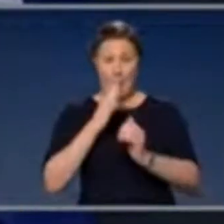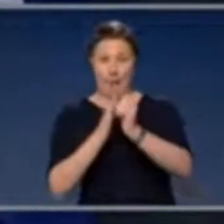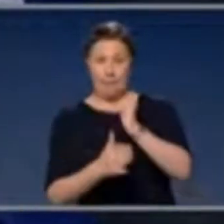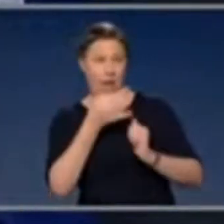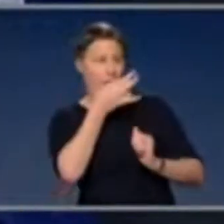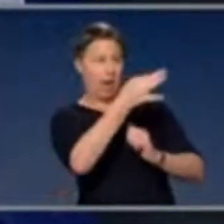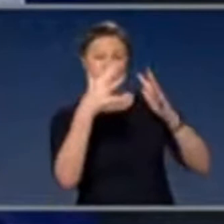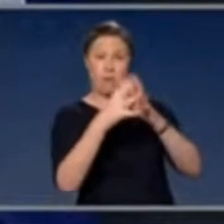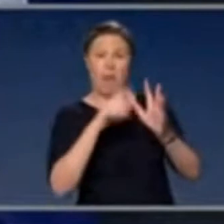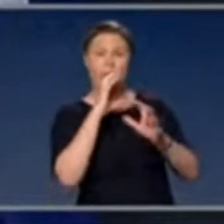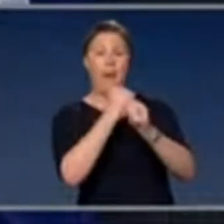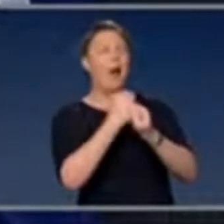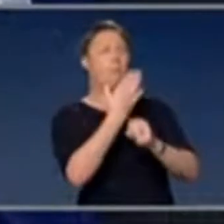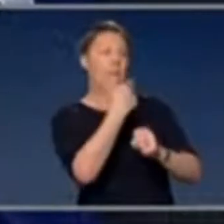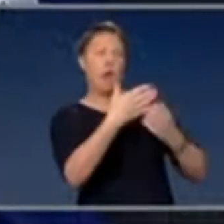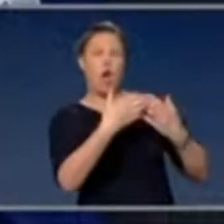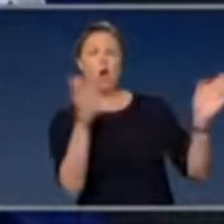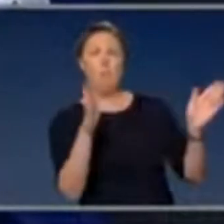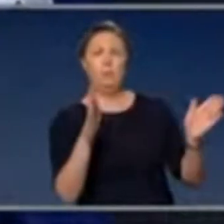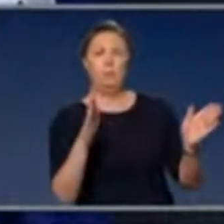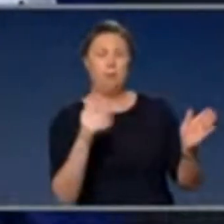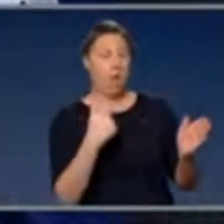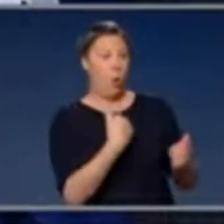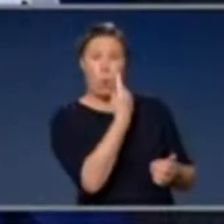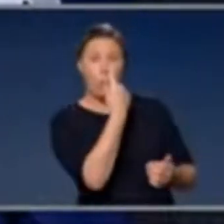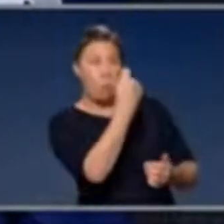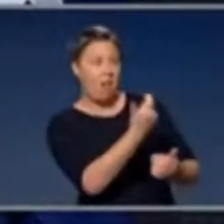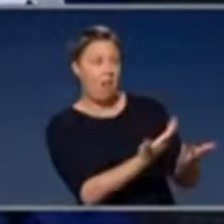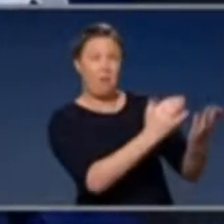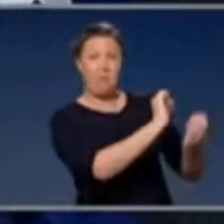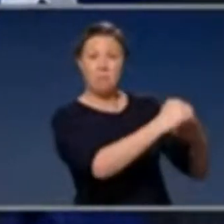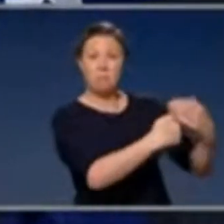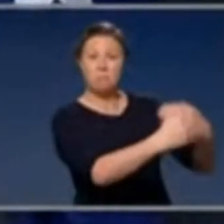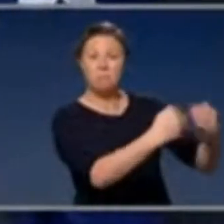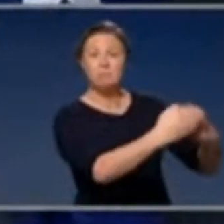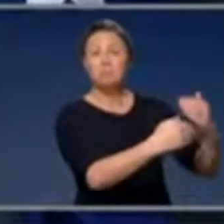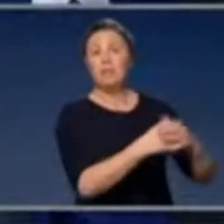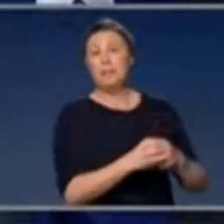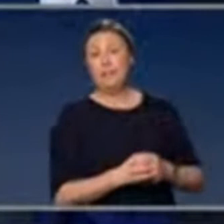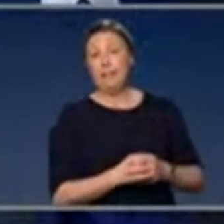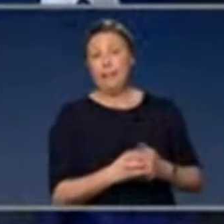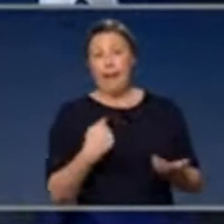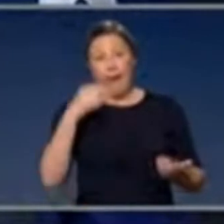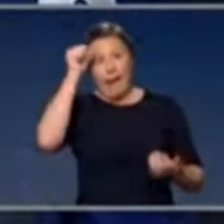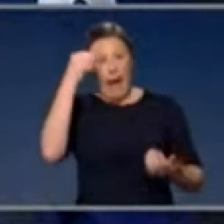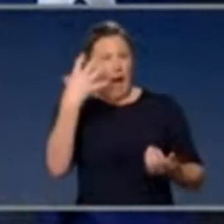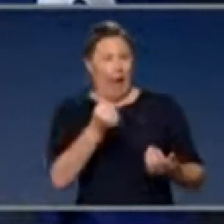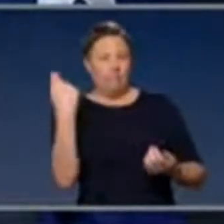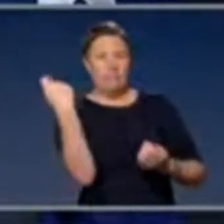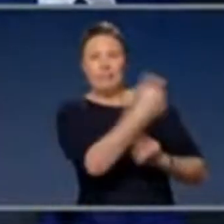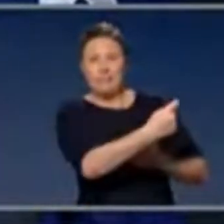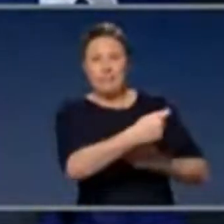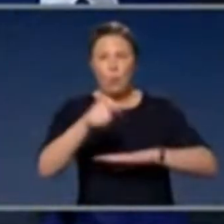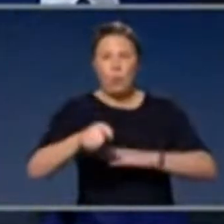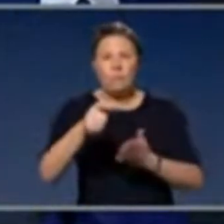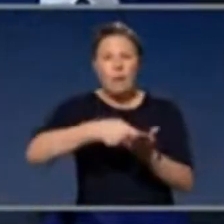Australian government to change any aspects of their borders. I wish them well with the rather unhelpful proceedings against them